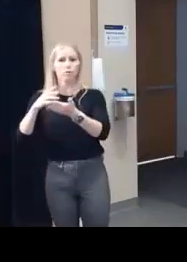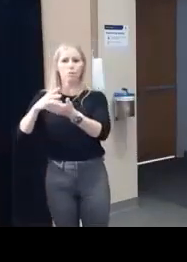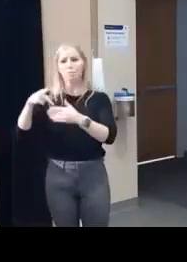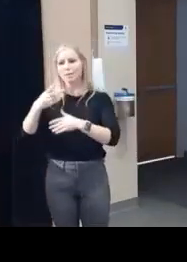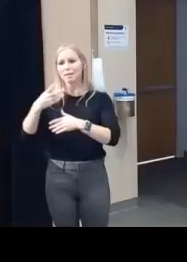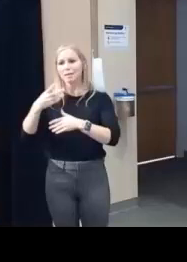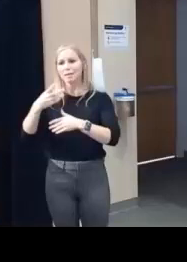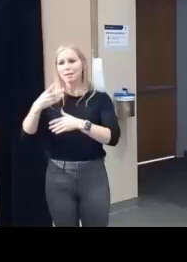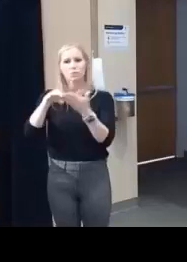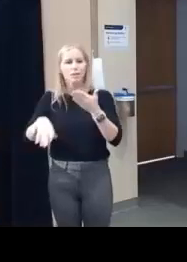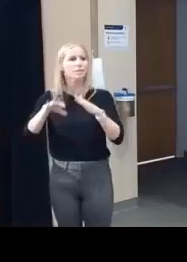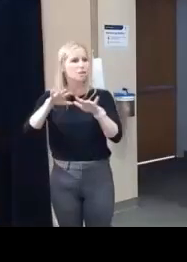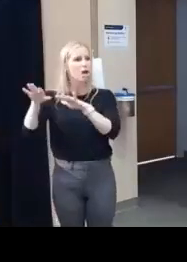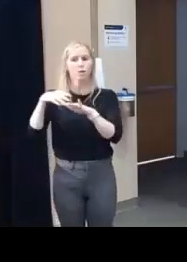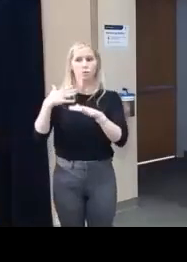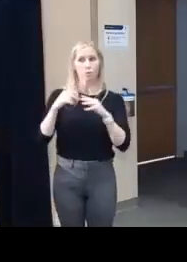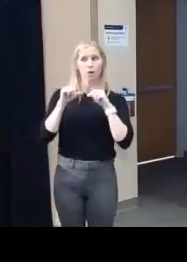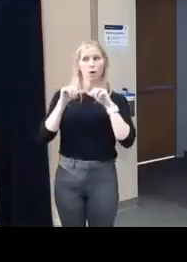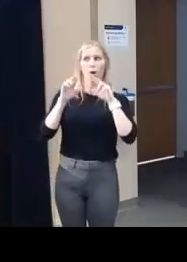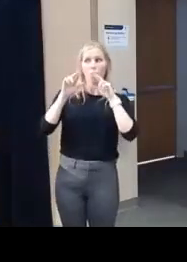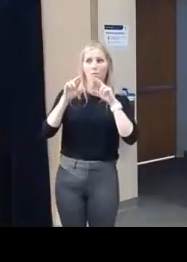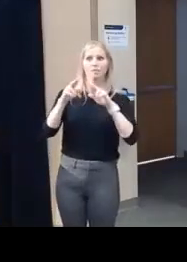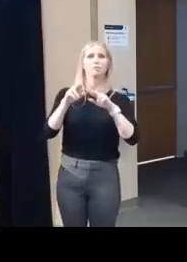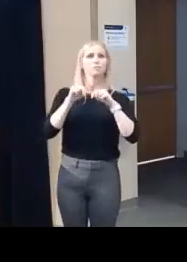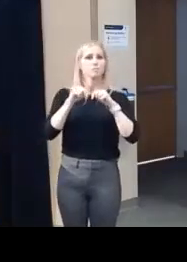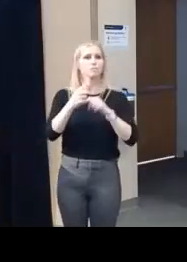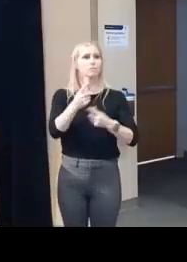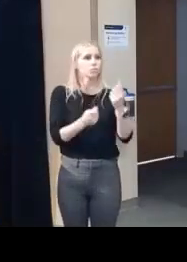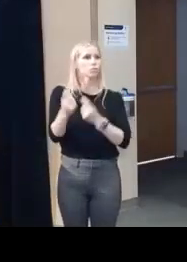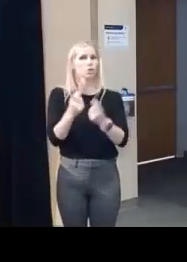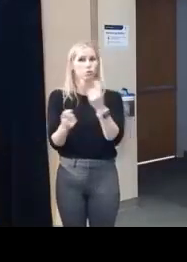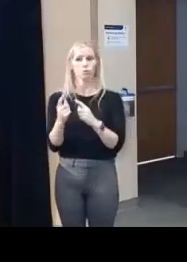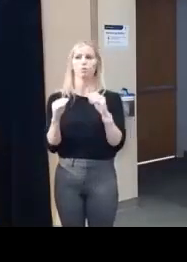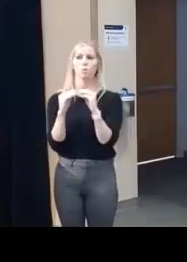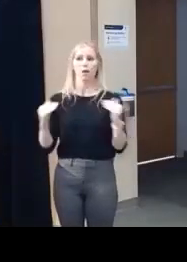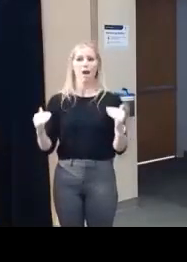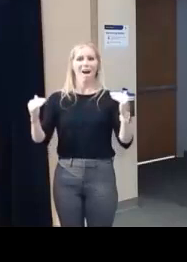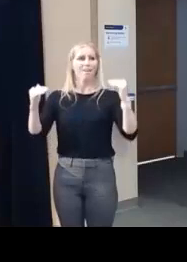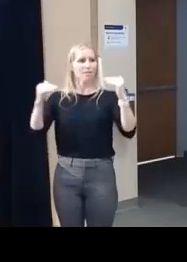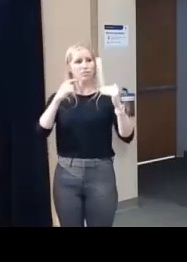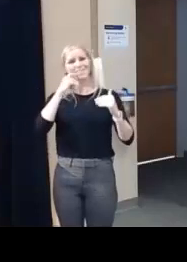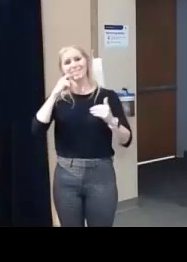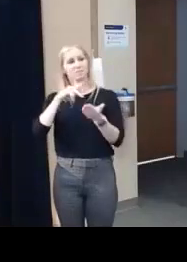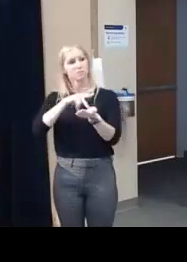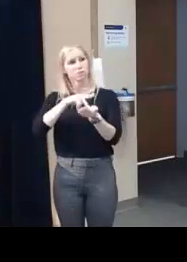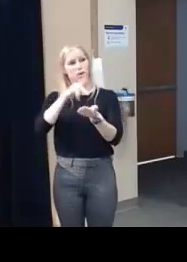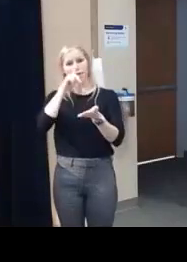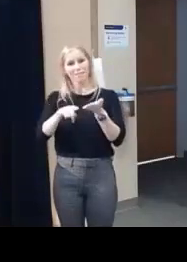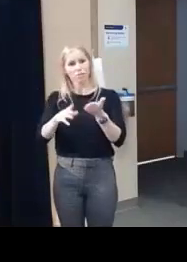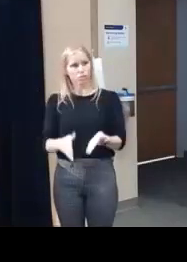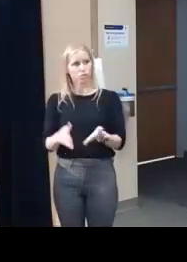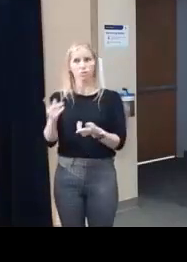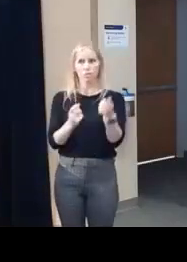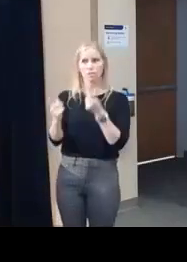psychology trainees as we're continuing to work to recruit higher level addiction psychiatry researchers to